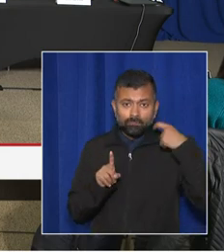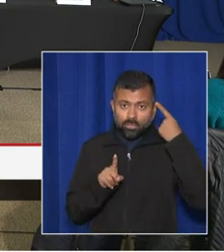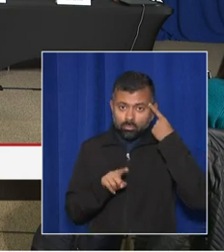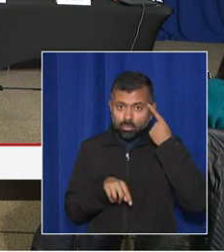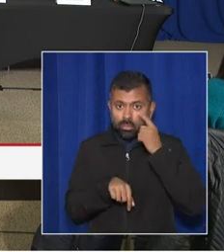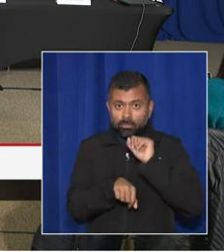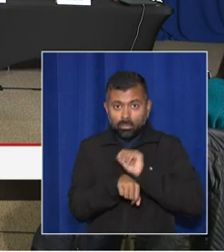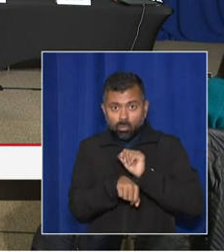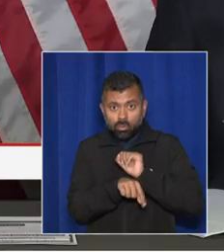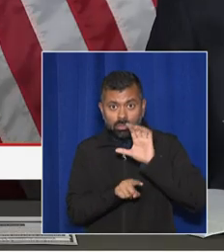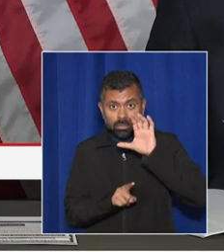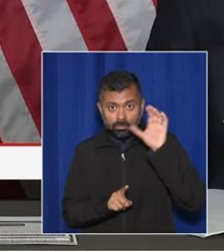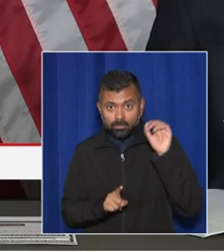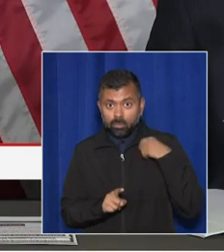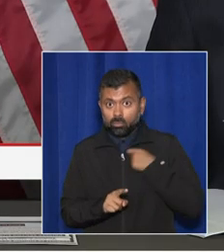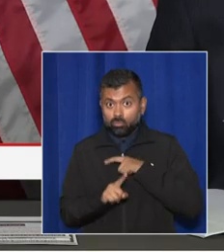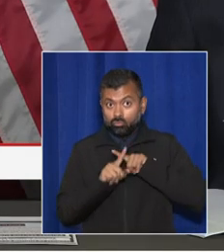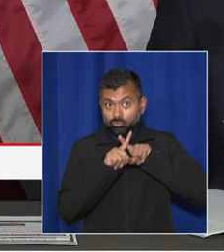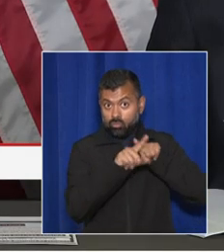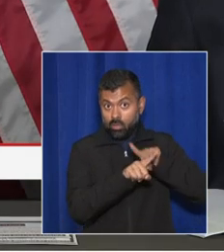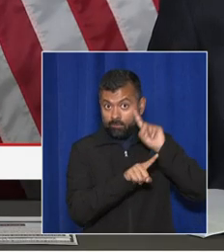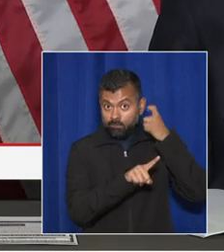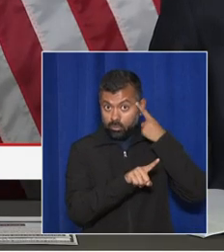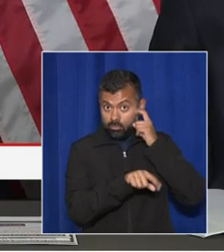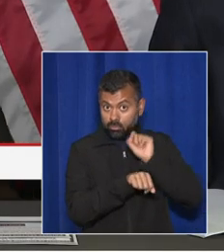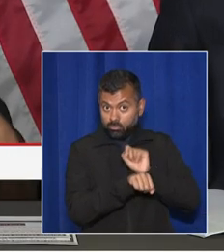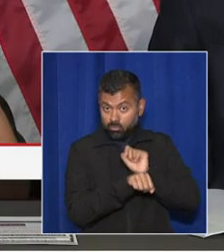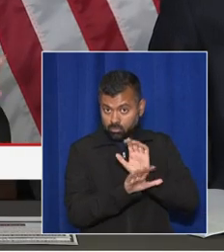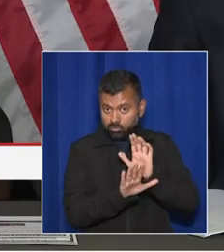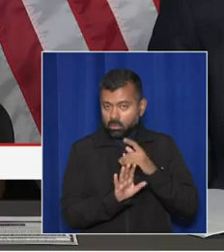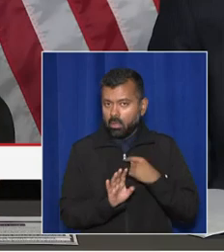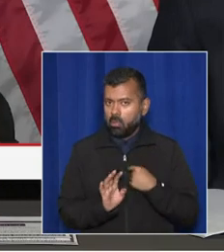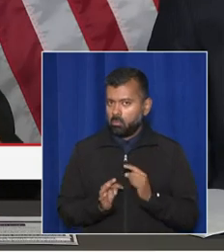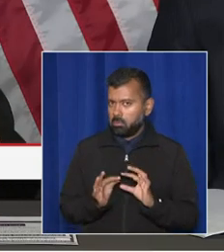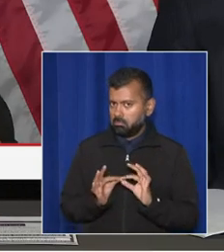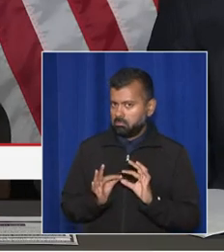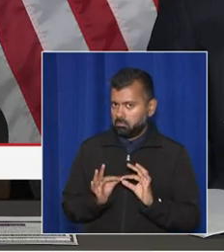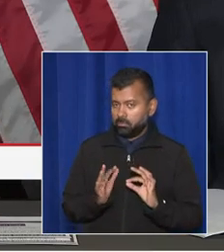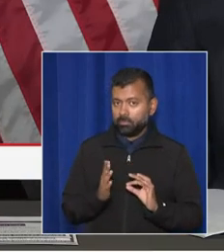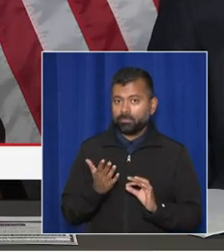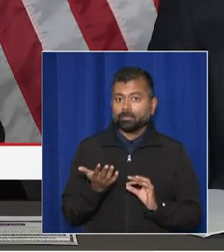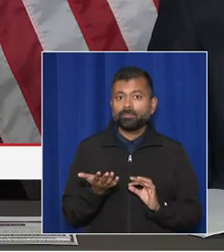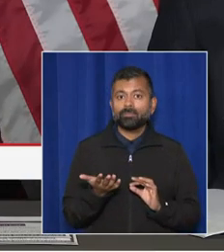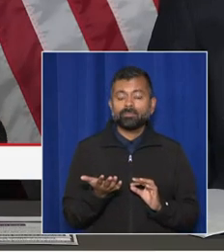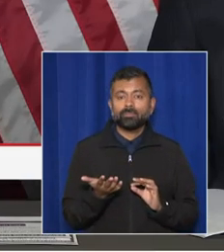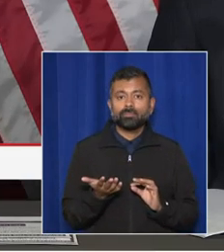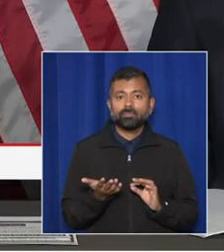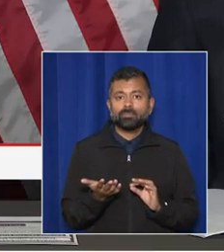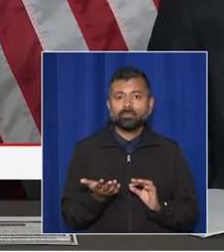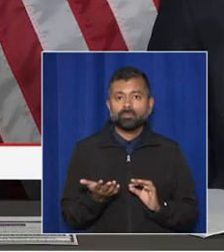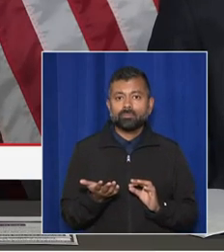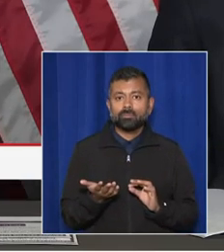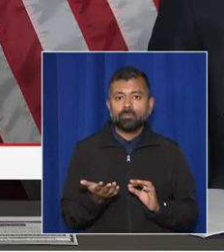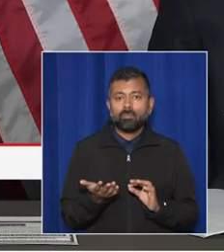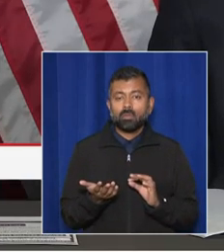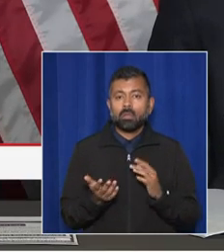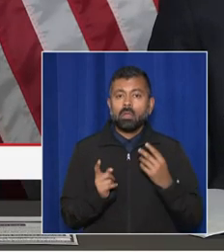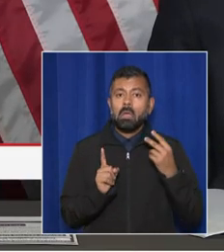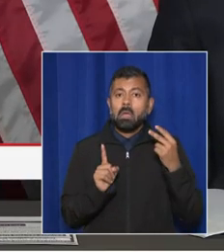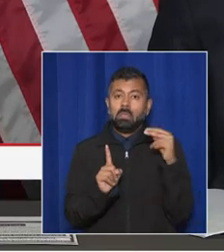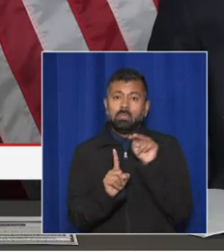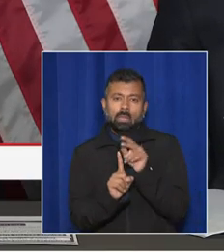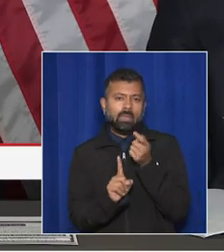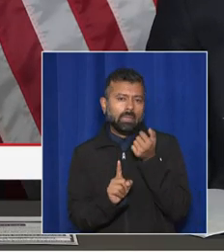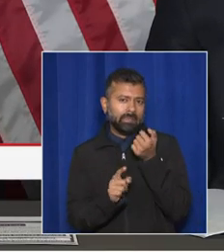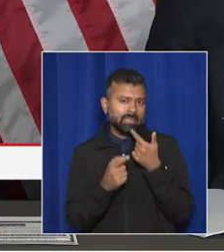relied on federal work. And I would answer it in kind of differently. What we have done, and what